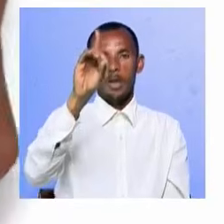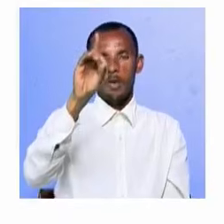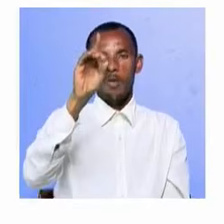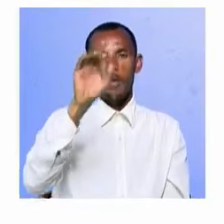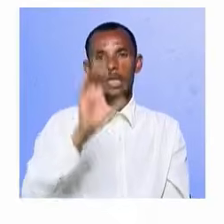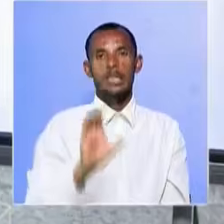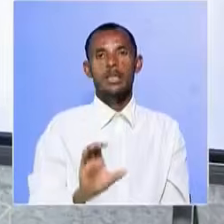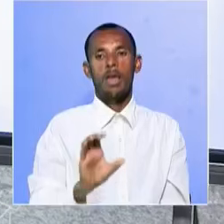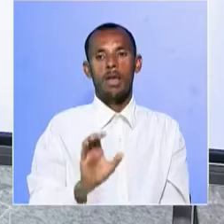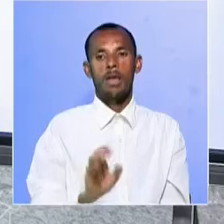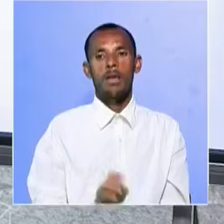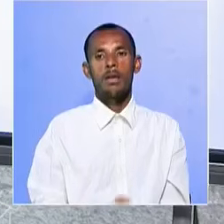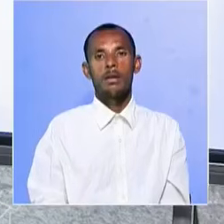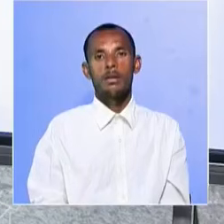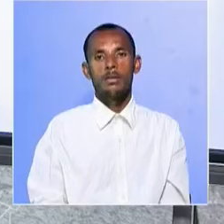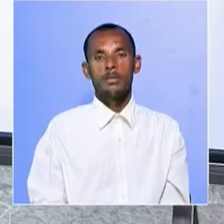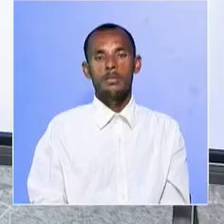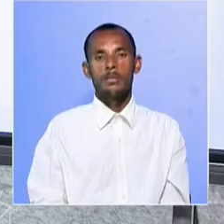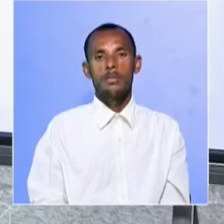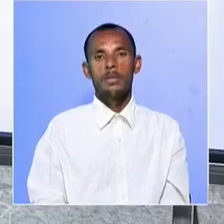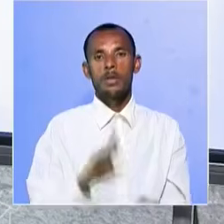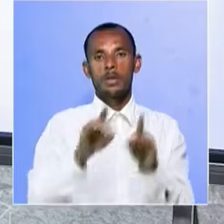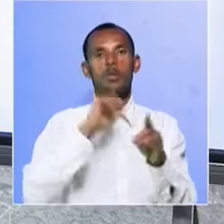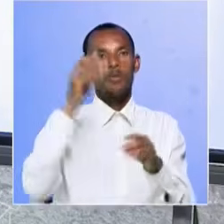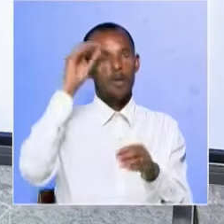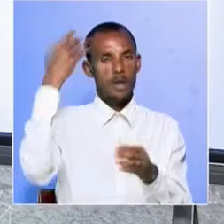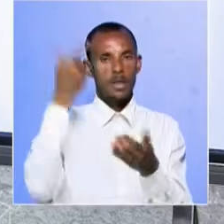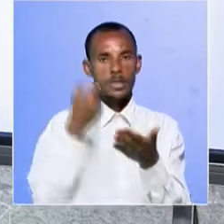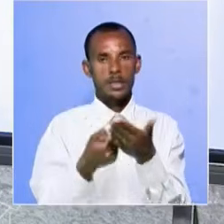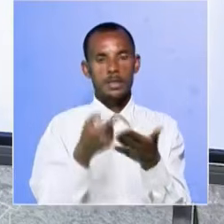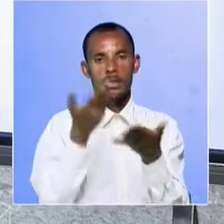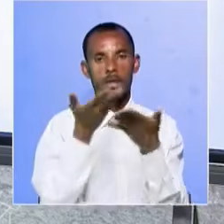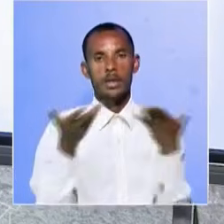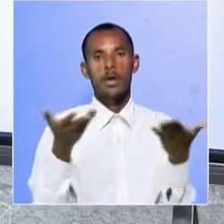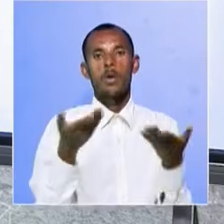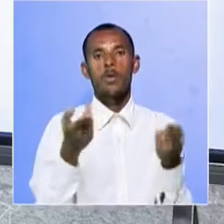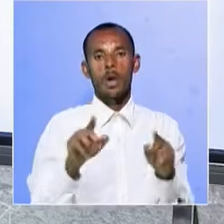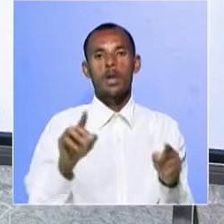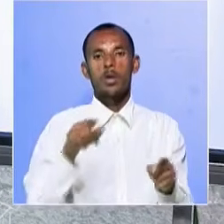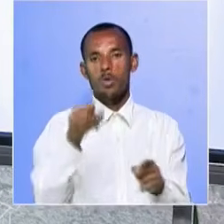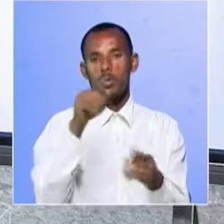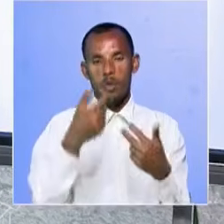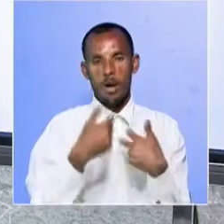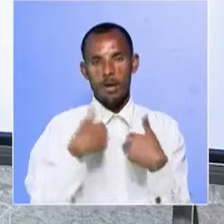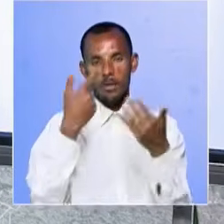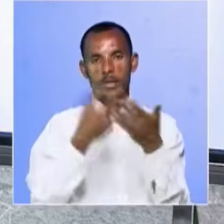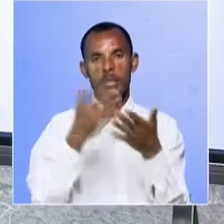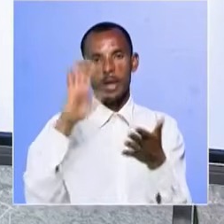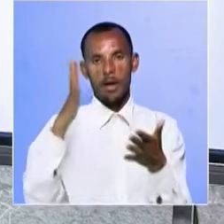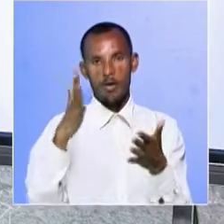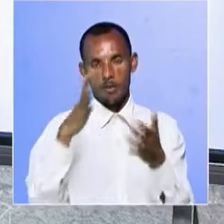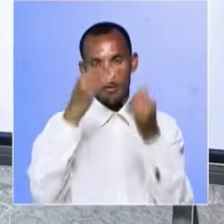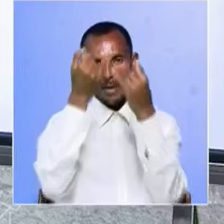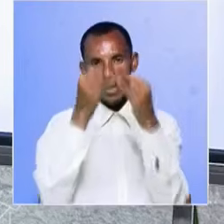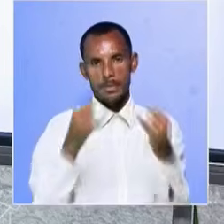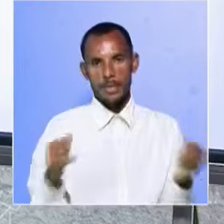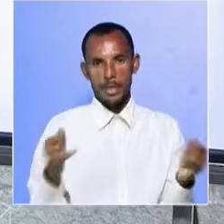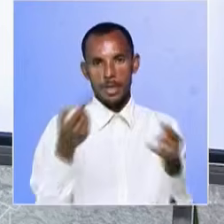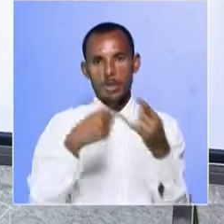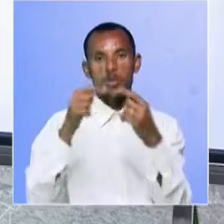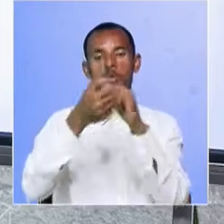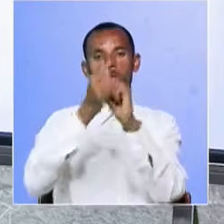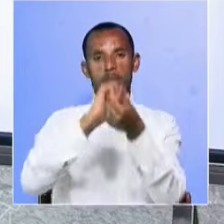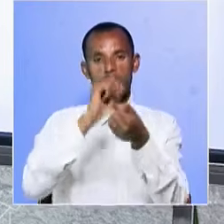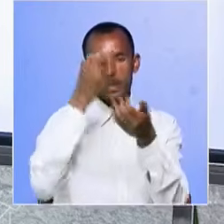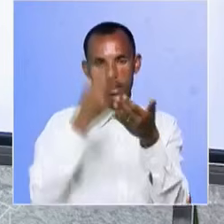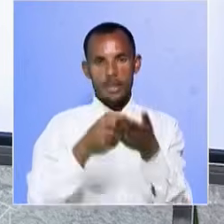C. Okay, don't forget this thing. Whenever you have this kind of division, to change